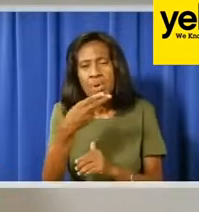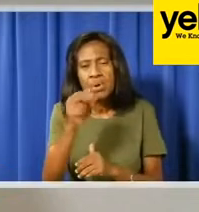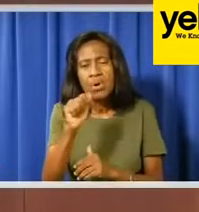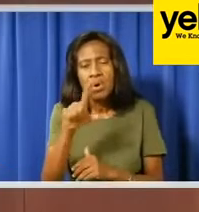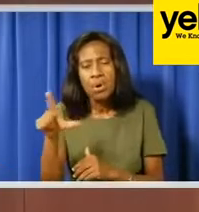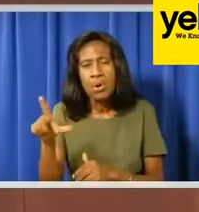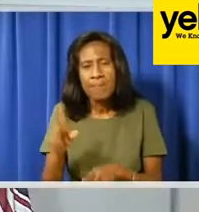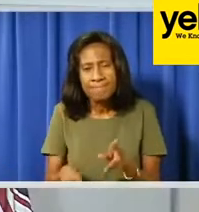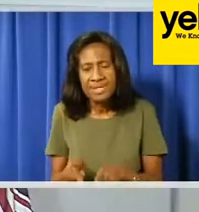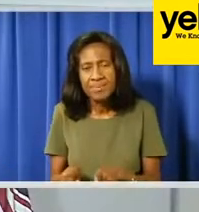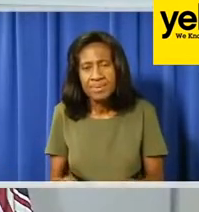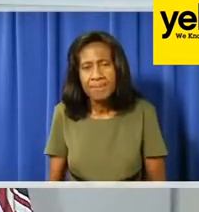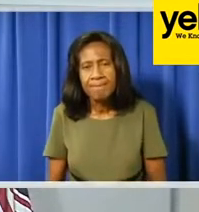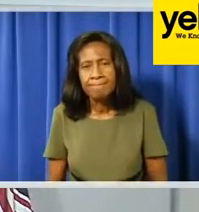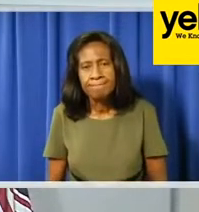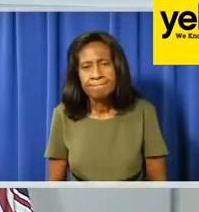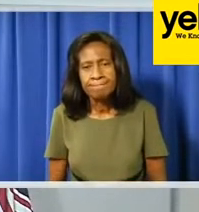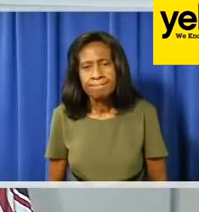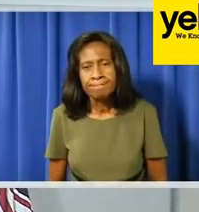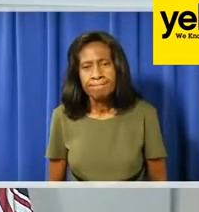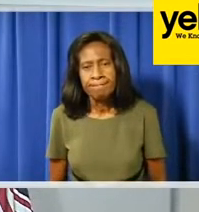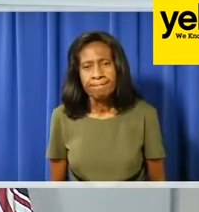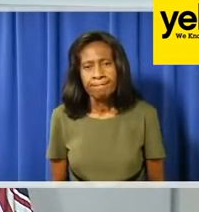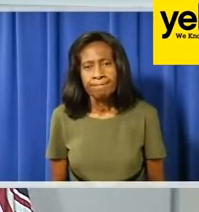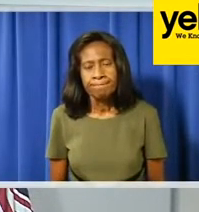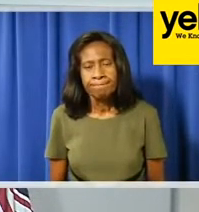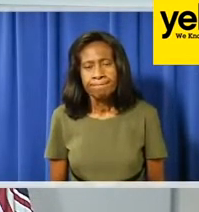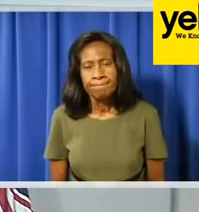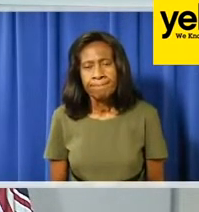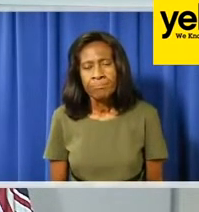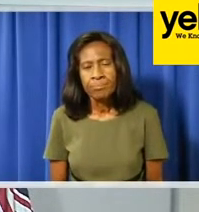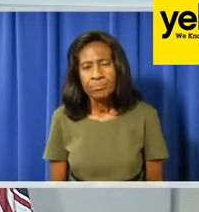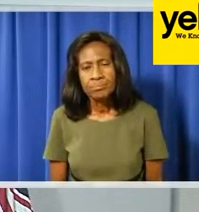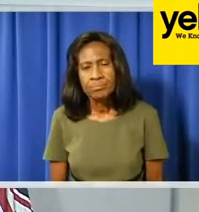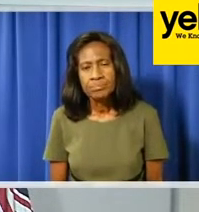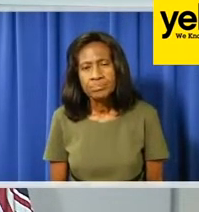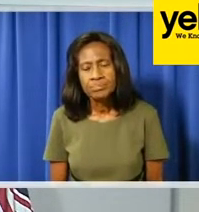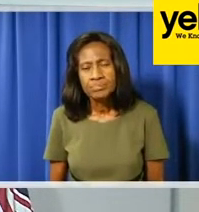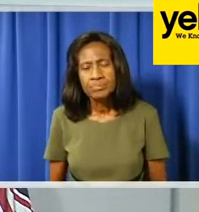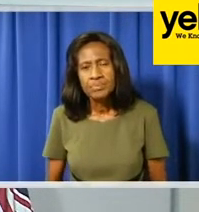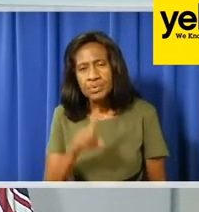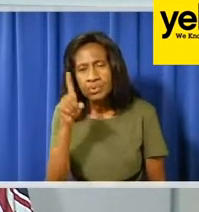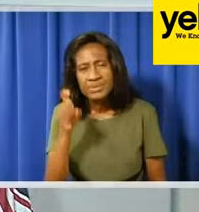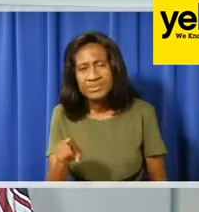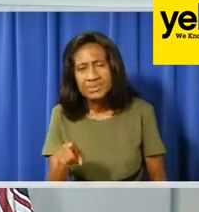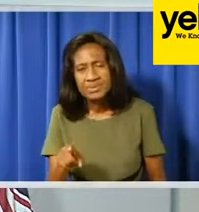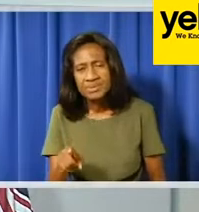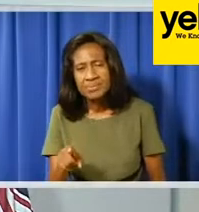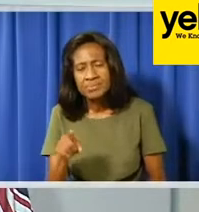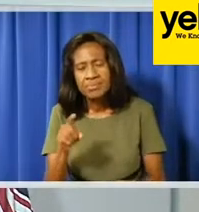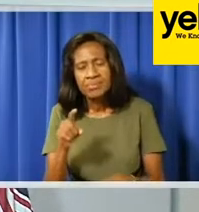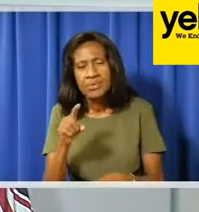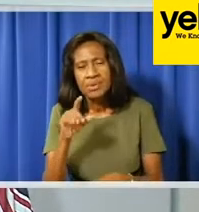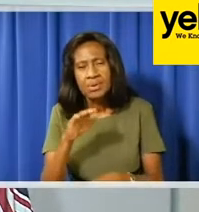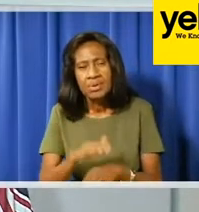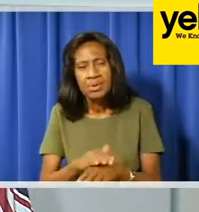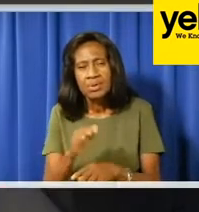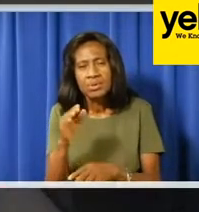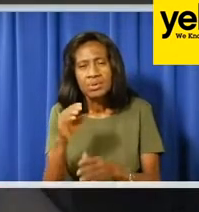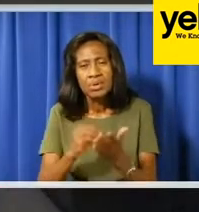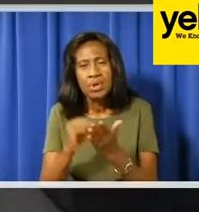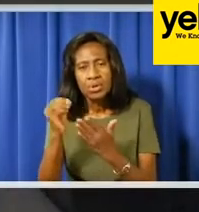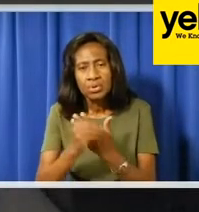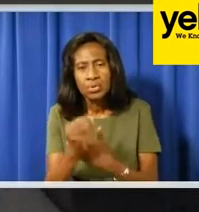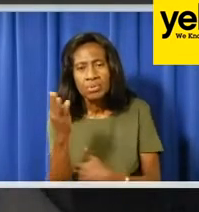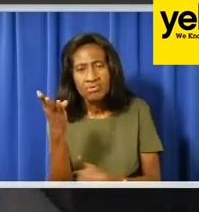another question for you, so just let me ask it and then you can give me all in a thing. Can you just make it clear, on the 14th of October, people will still